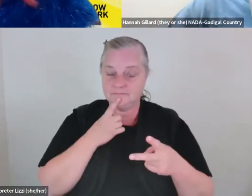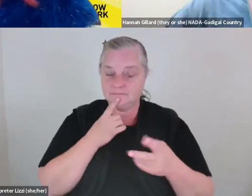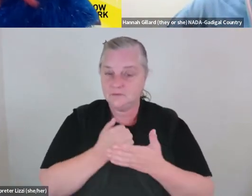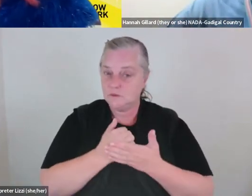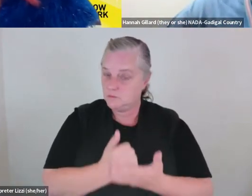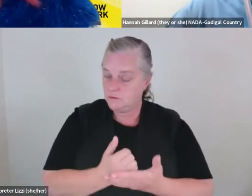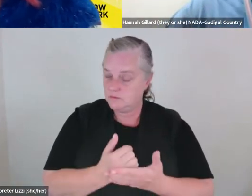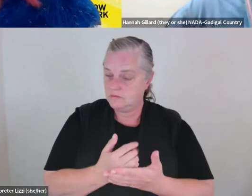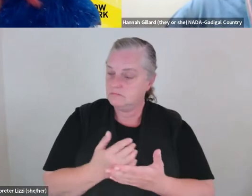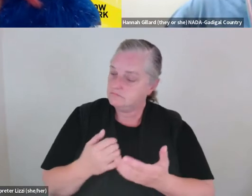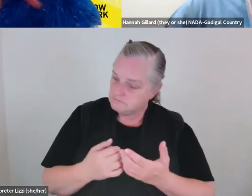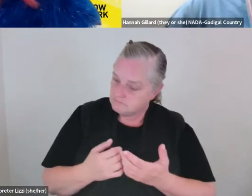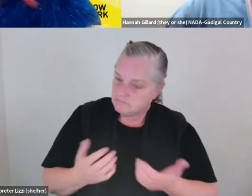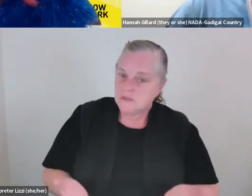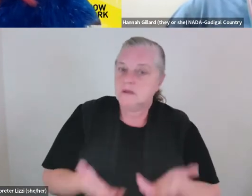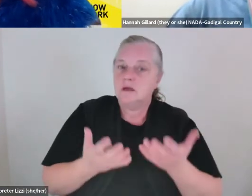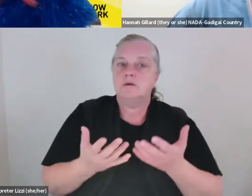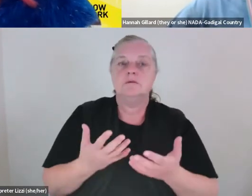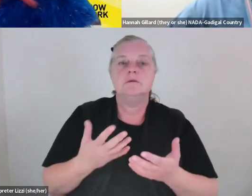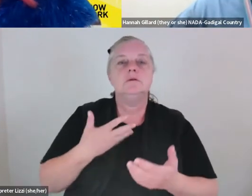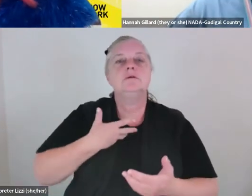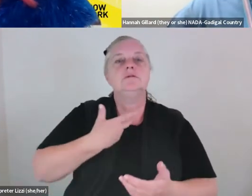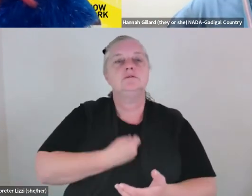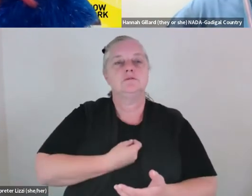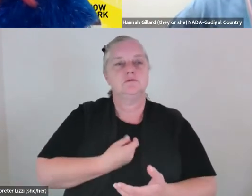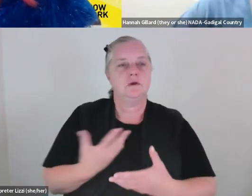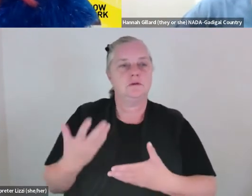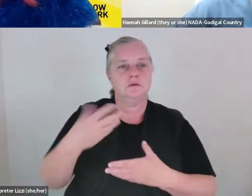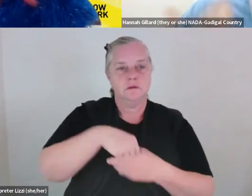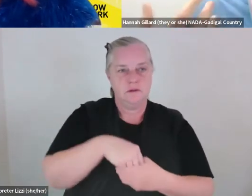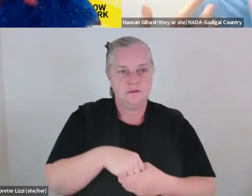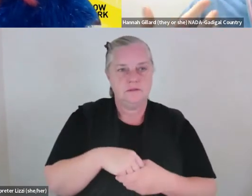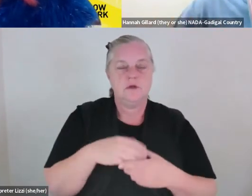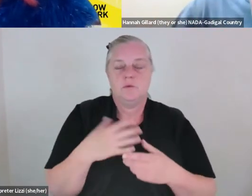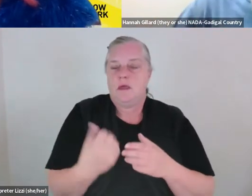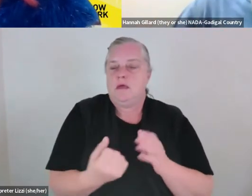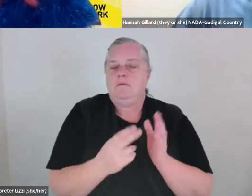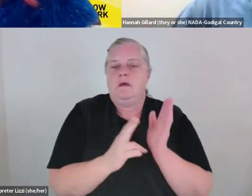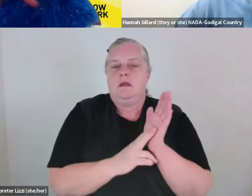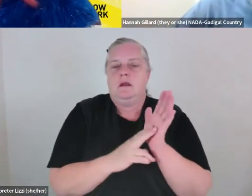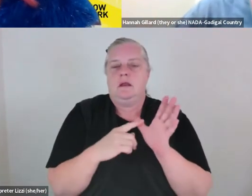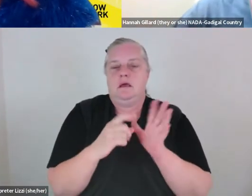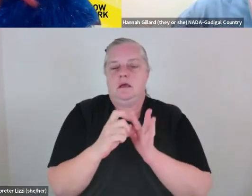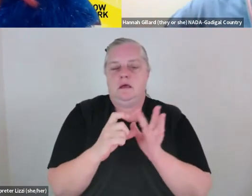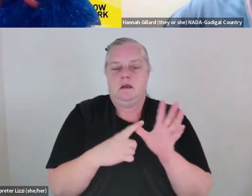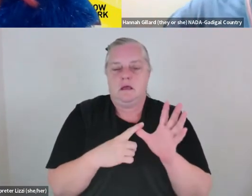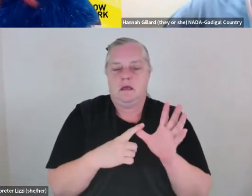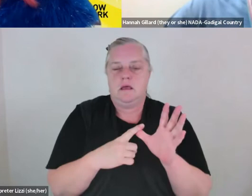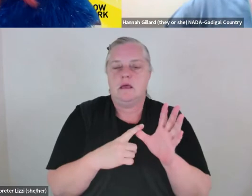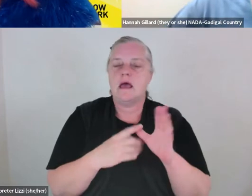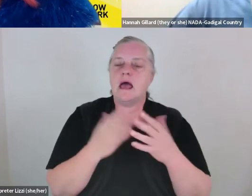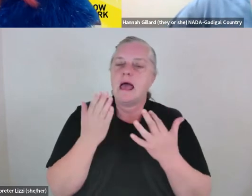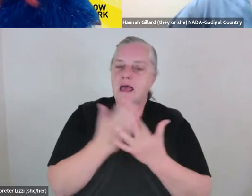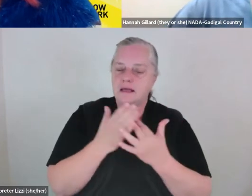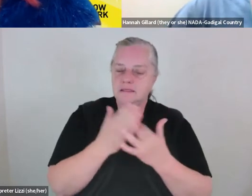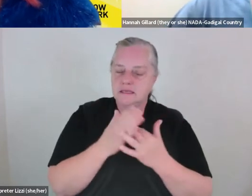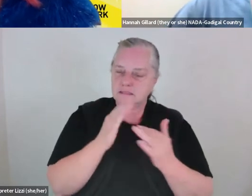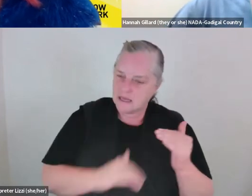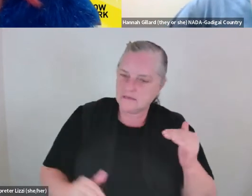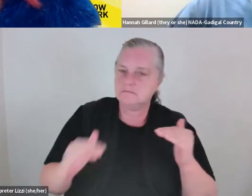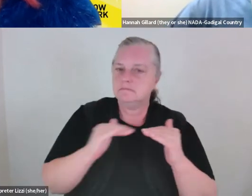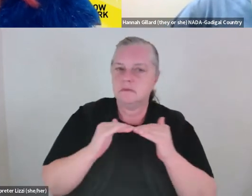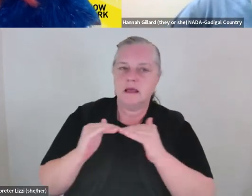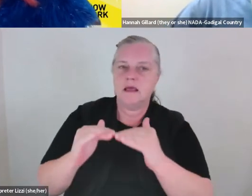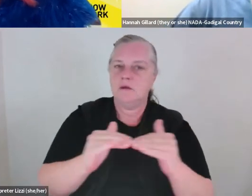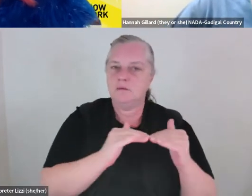in the AOD space is NADA's Access and Equity Guide. So that was updated last year, and that has a section in it